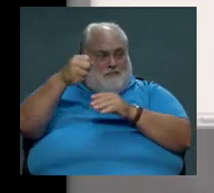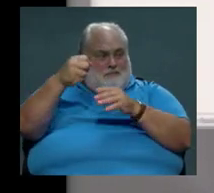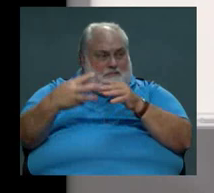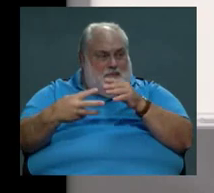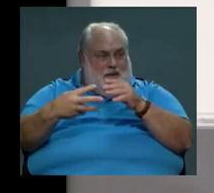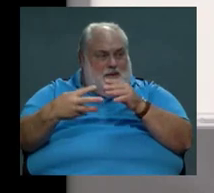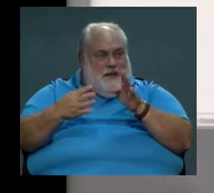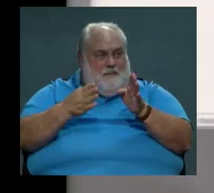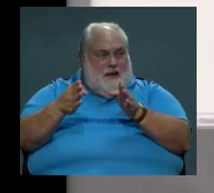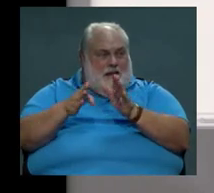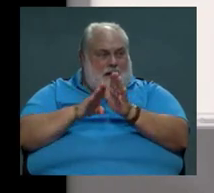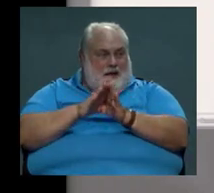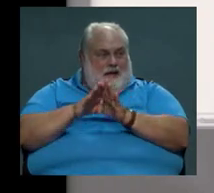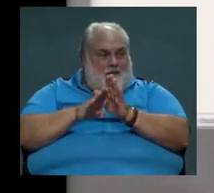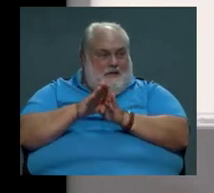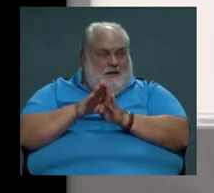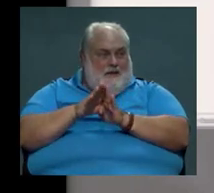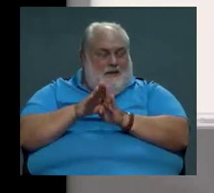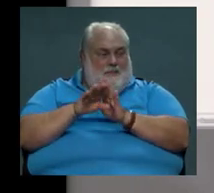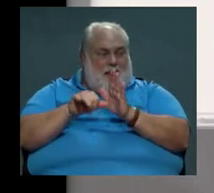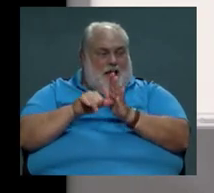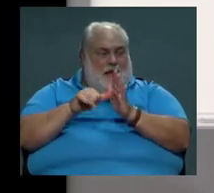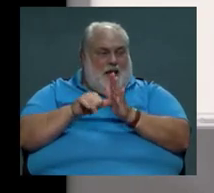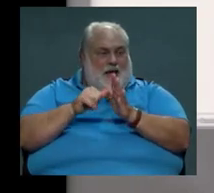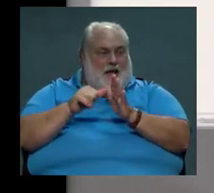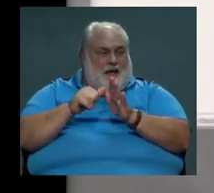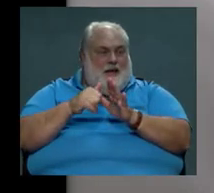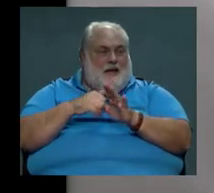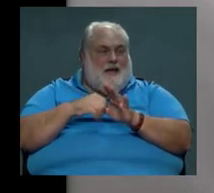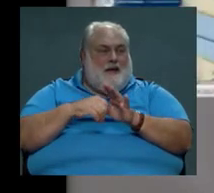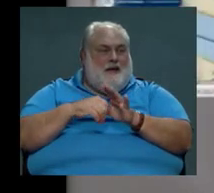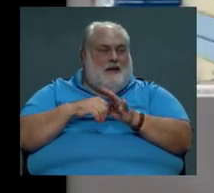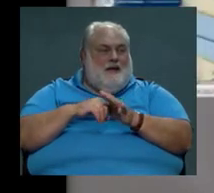to Planning and Development page. Next, please.